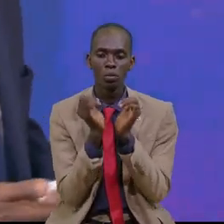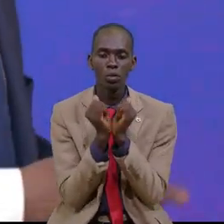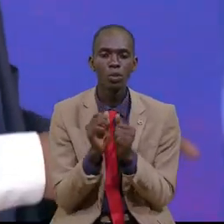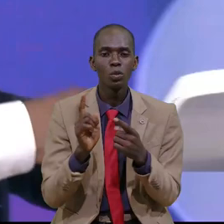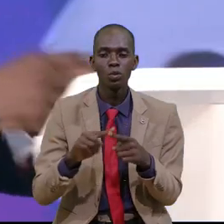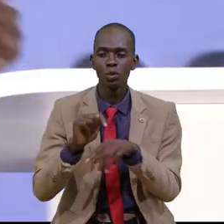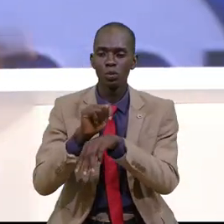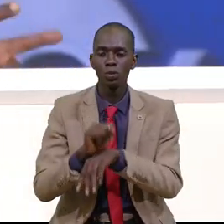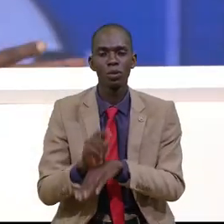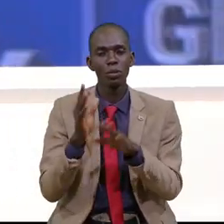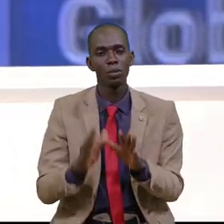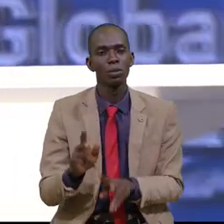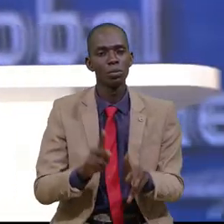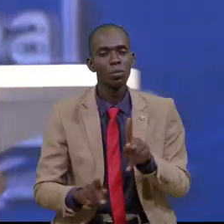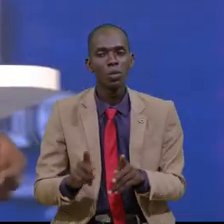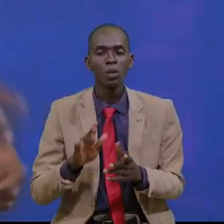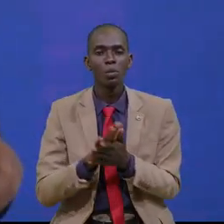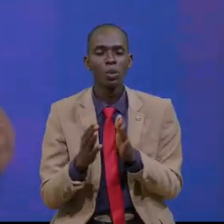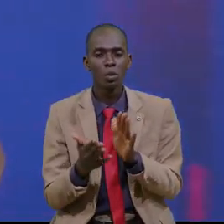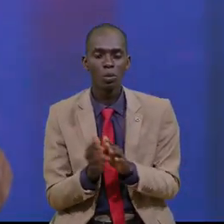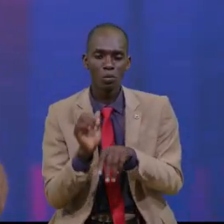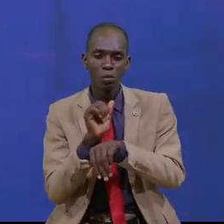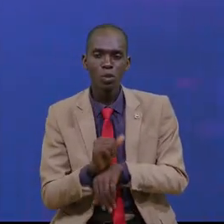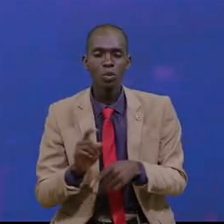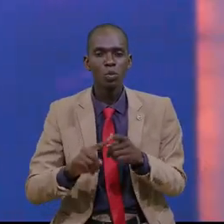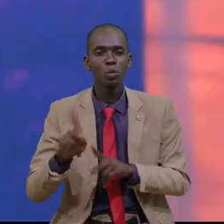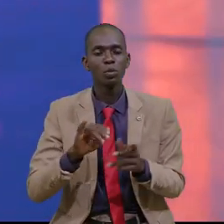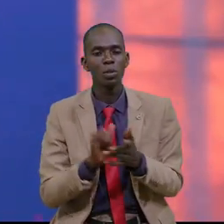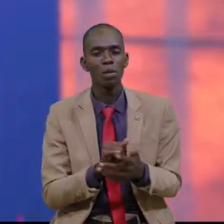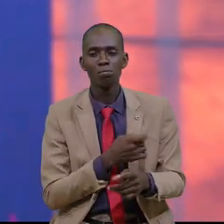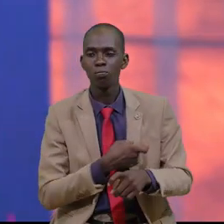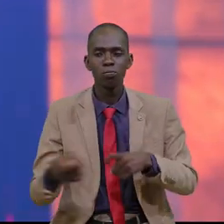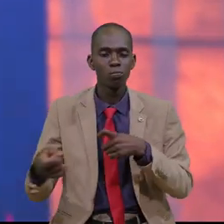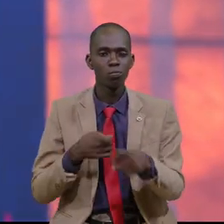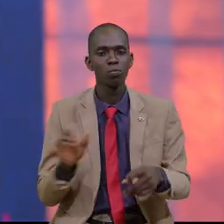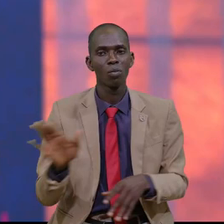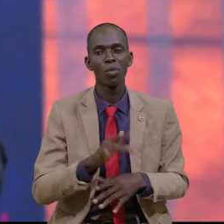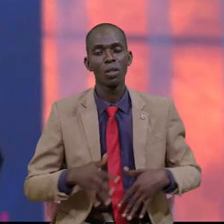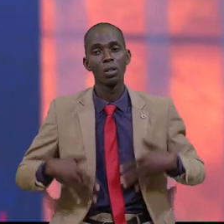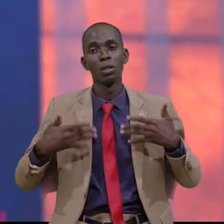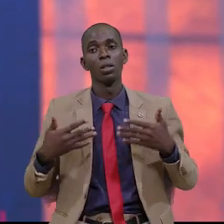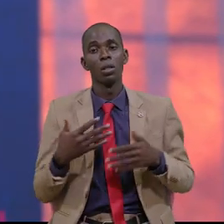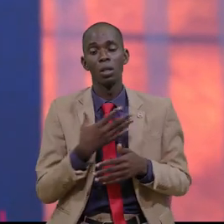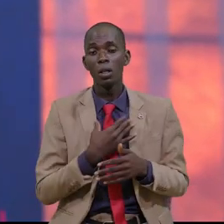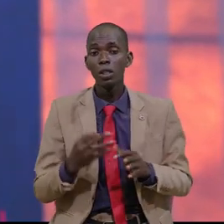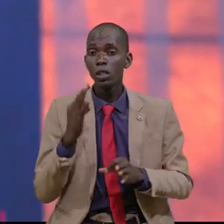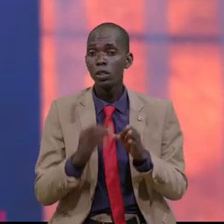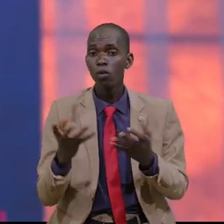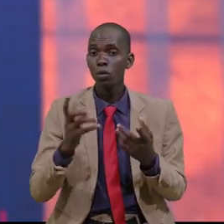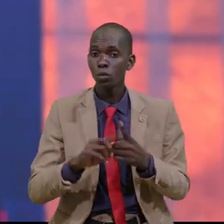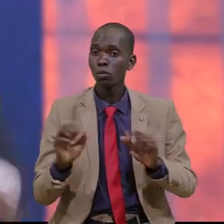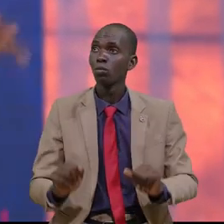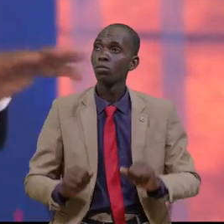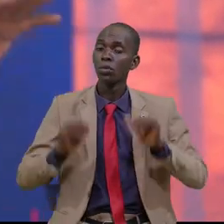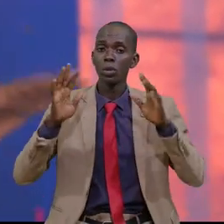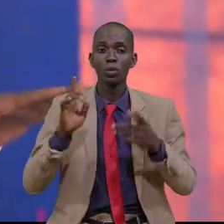in bondage to the bullies in their life. You know, if you want to, you know, surrender to bullies, they're all